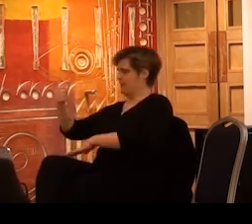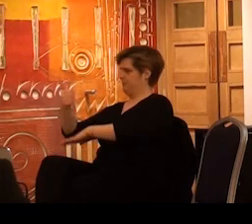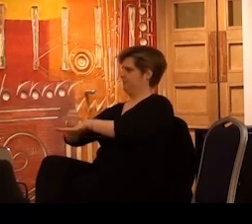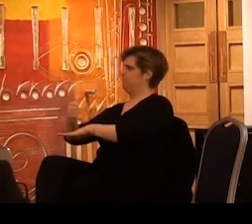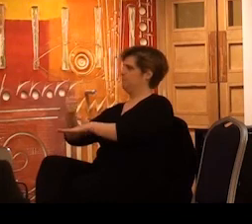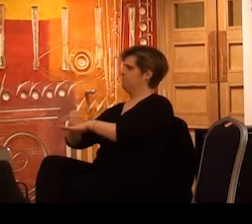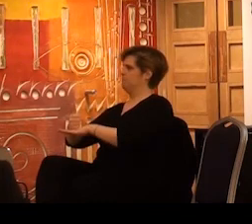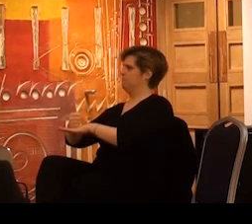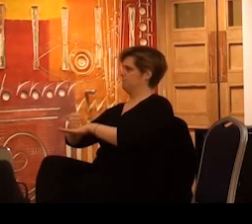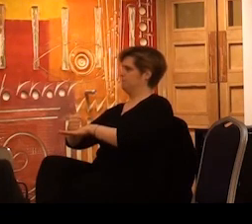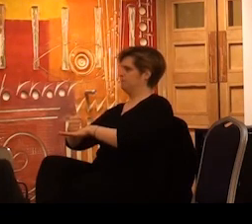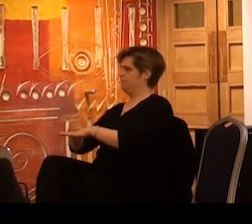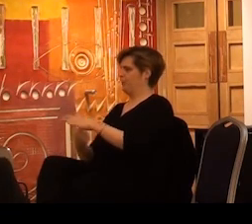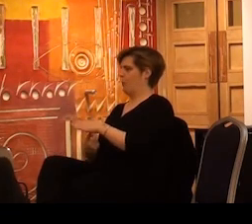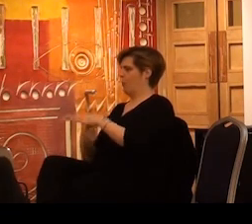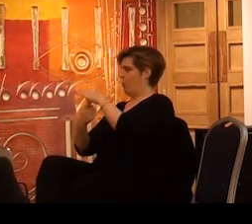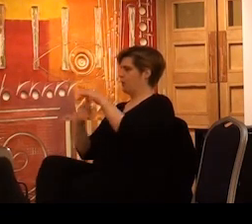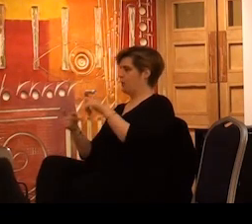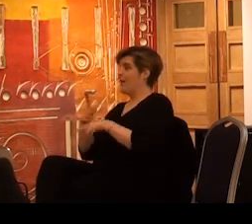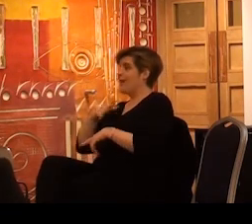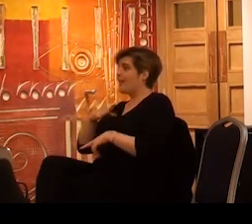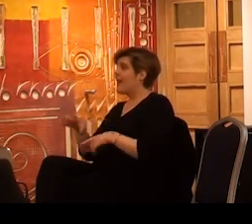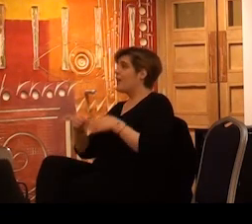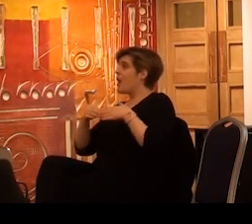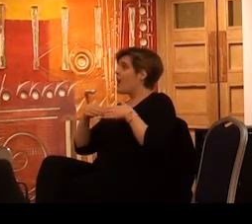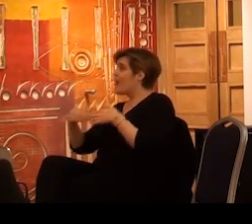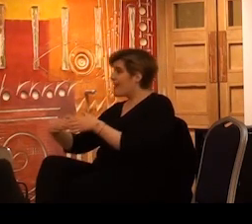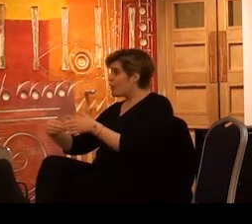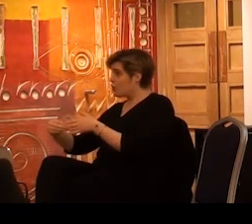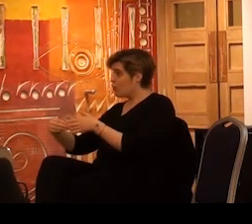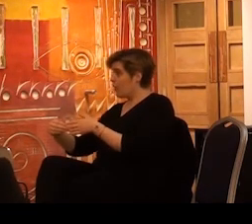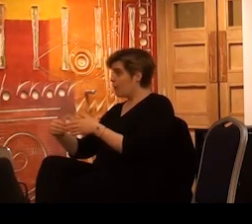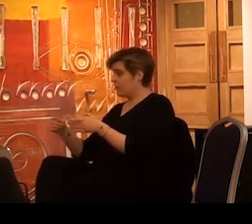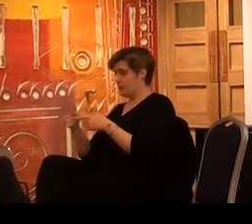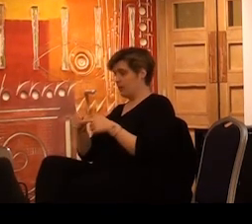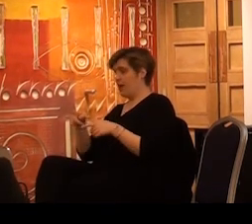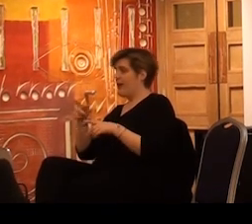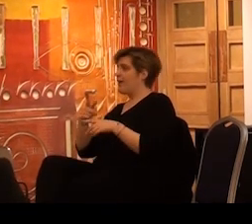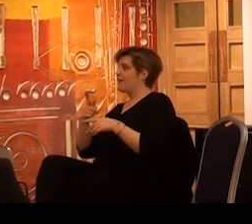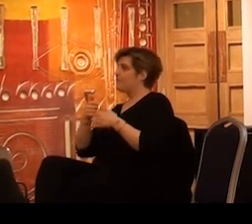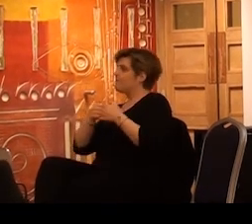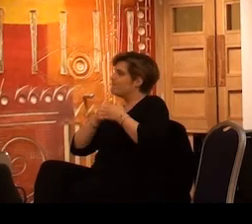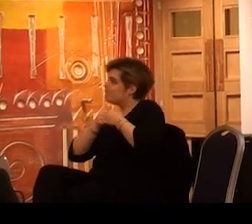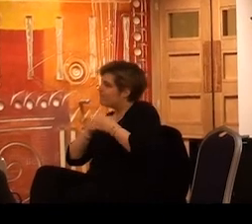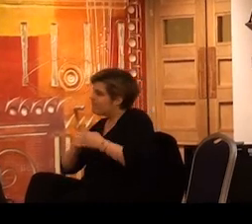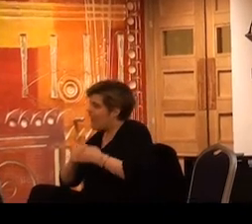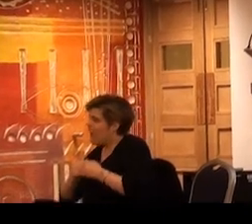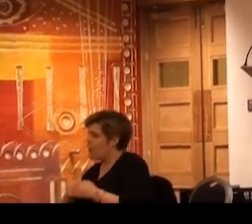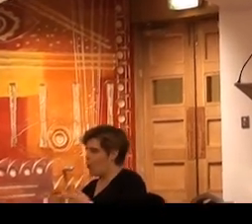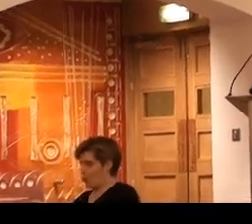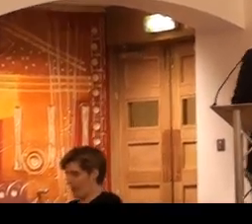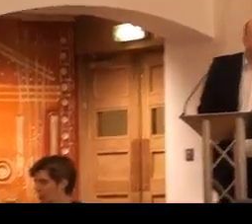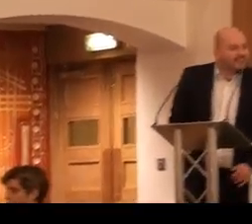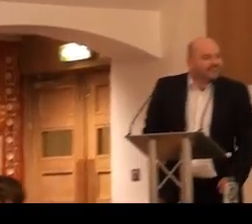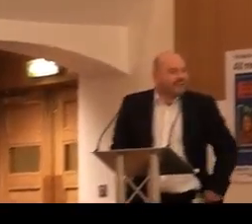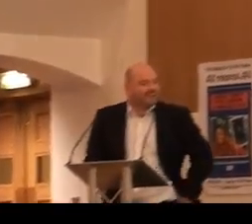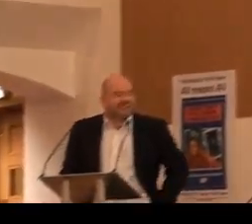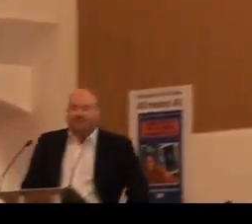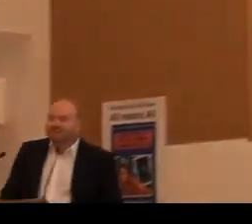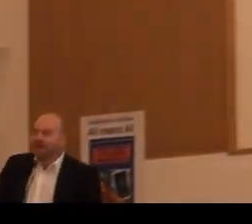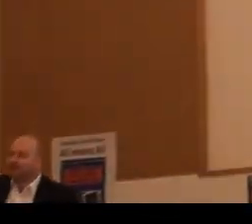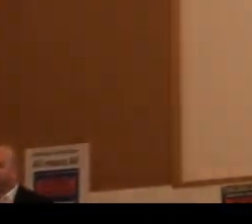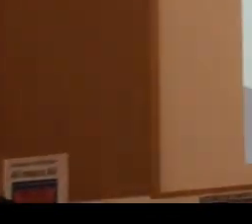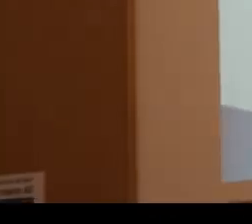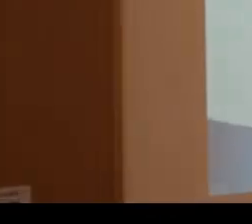do. Okay? We need leadership that values an inclusive approach. I'm pleased to say our new head teacher that